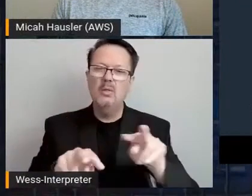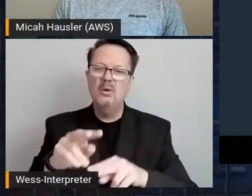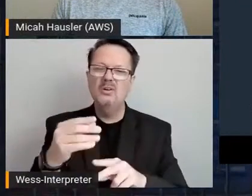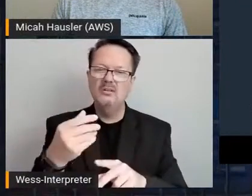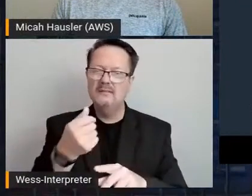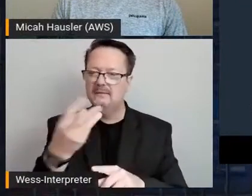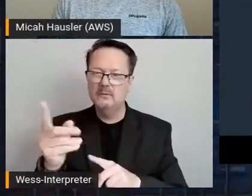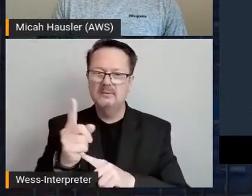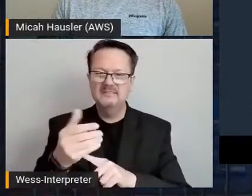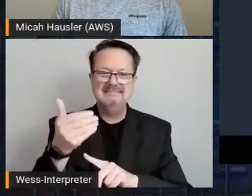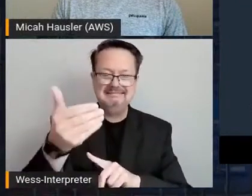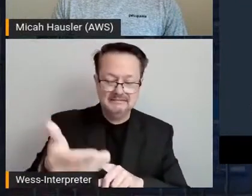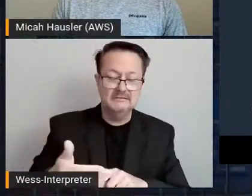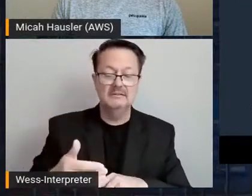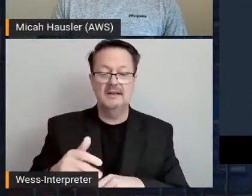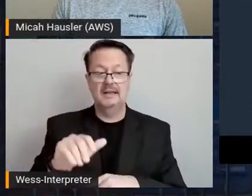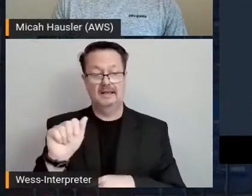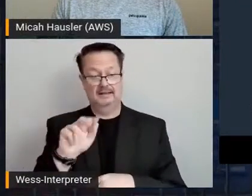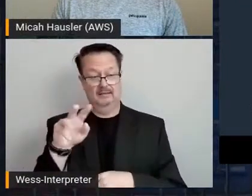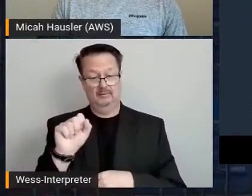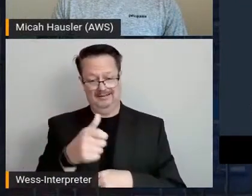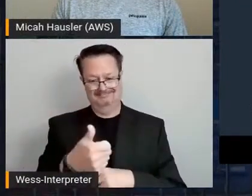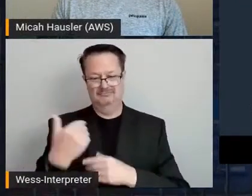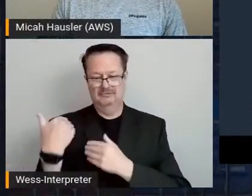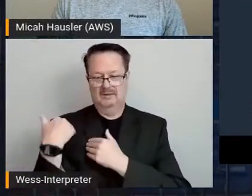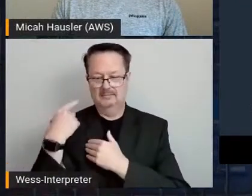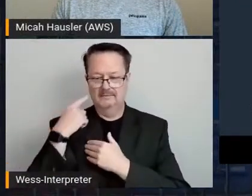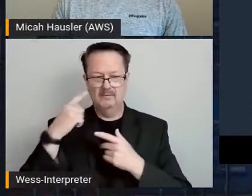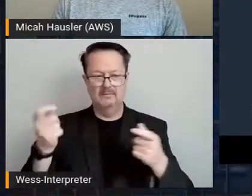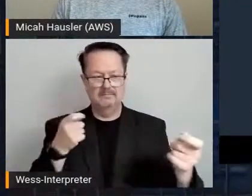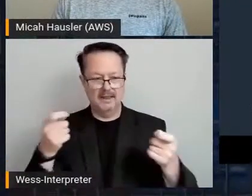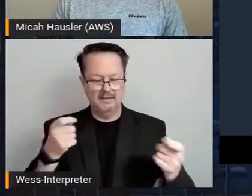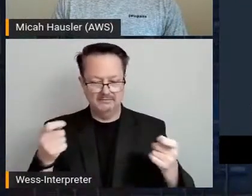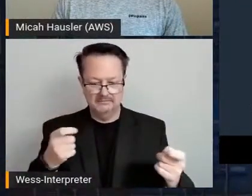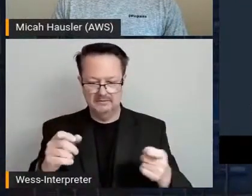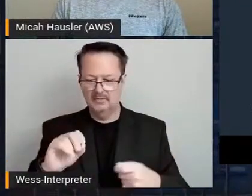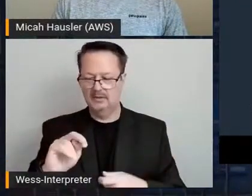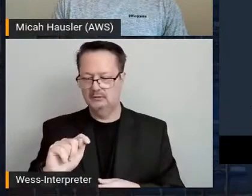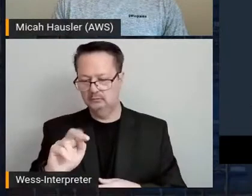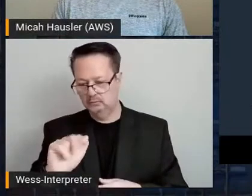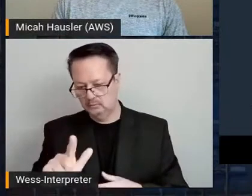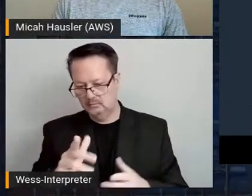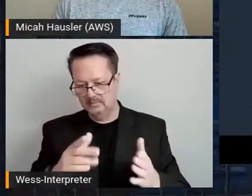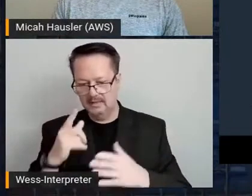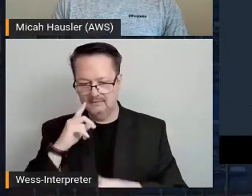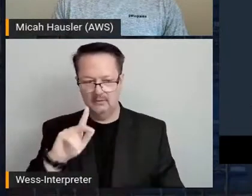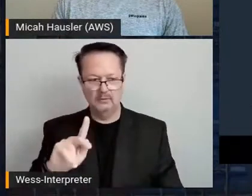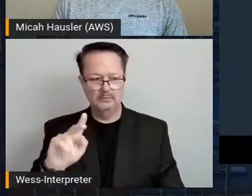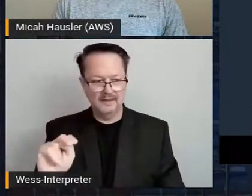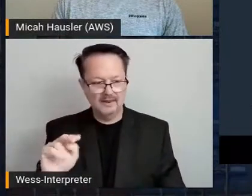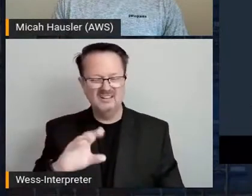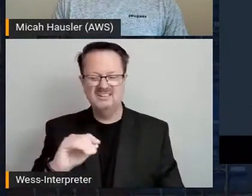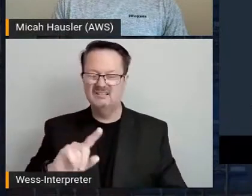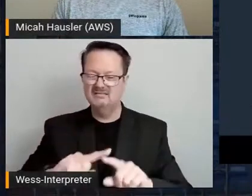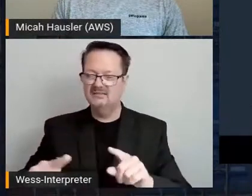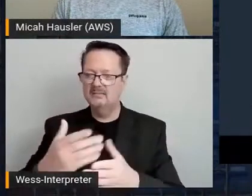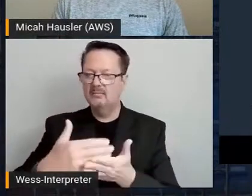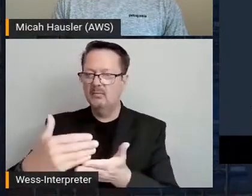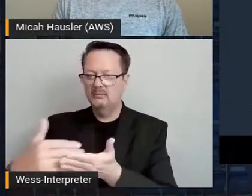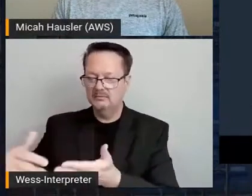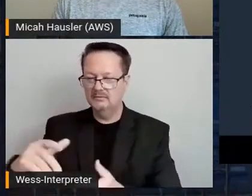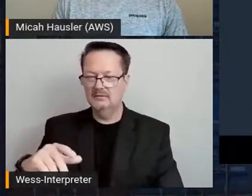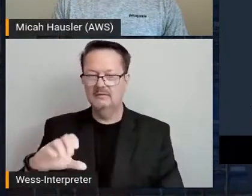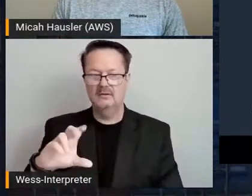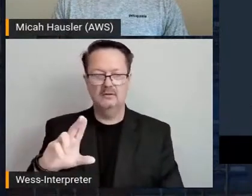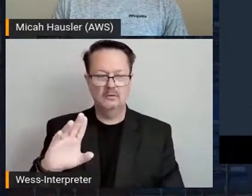momentarily, AWS is responsible for managing the control plane for Kubernetes and other elements of the service as you use